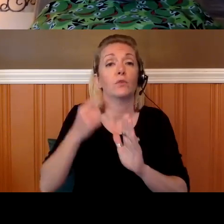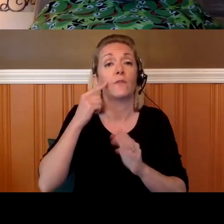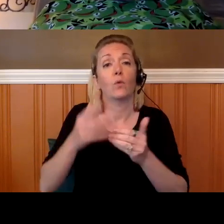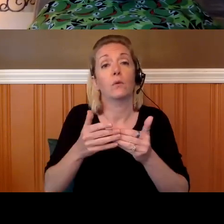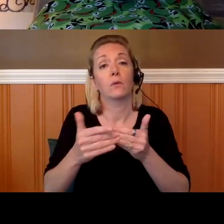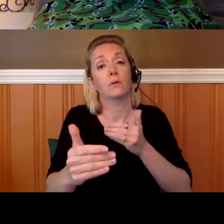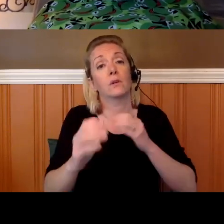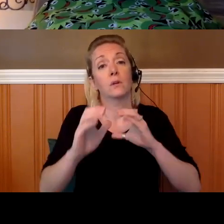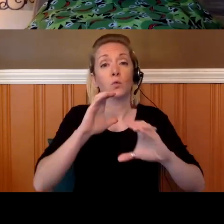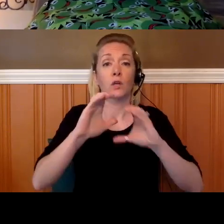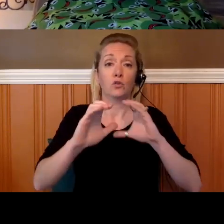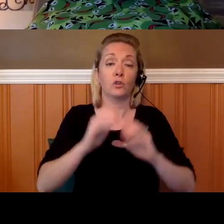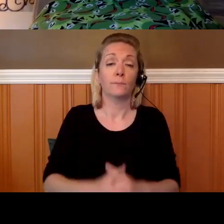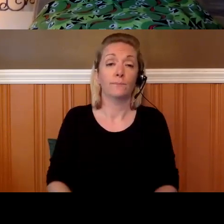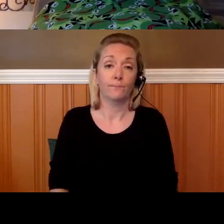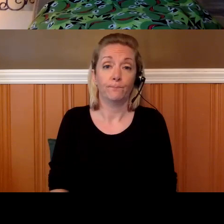Questions?